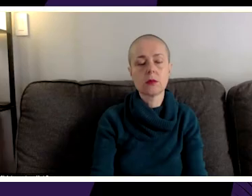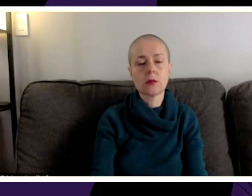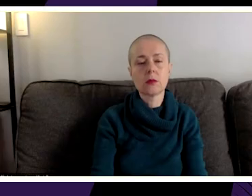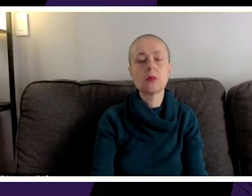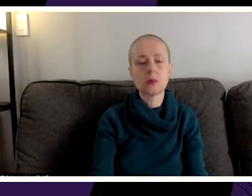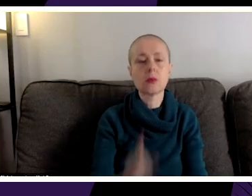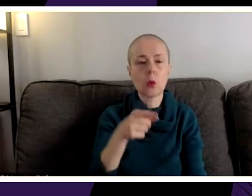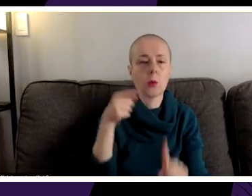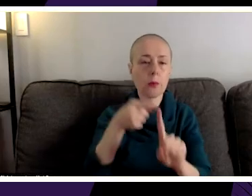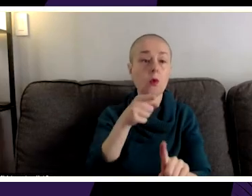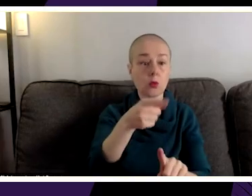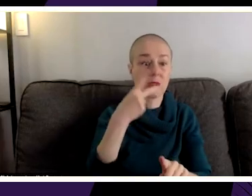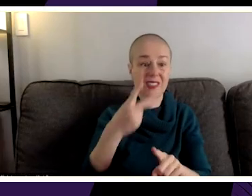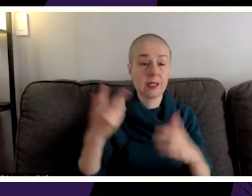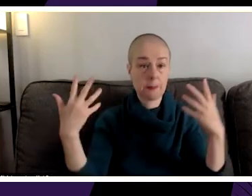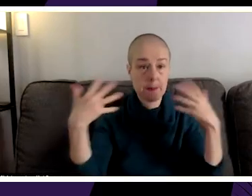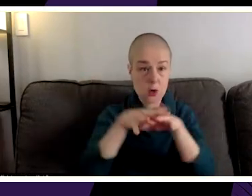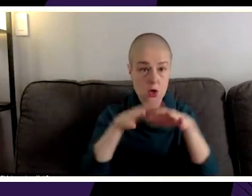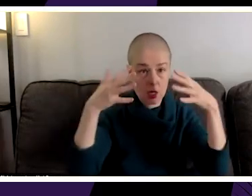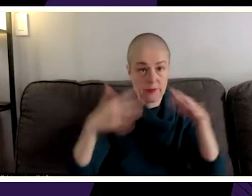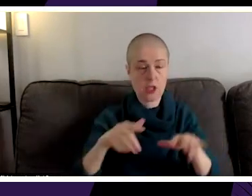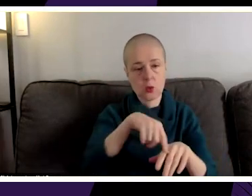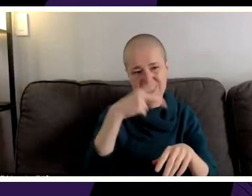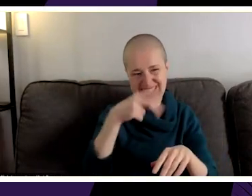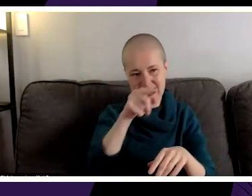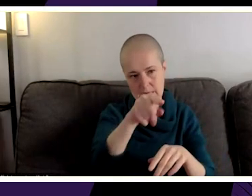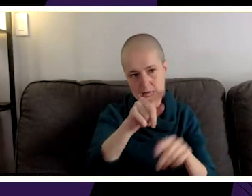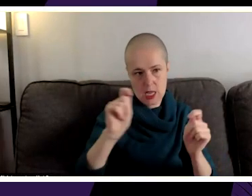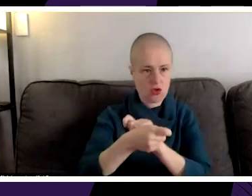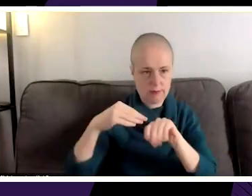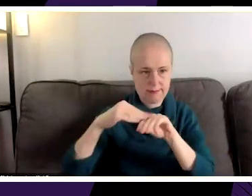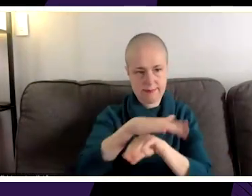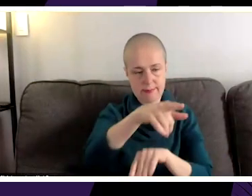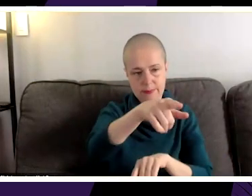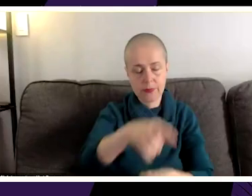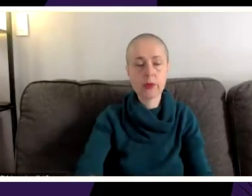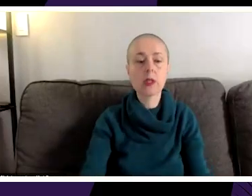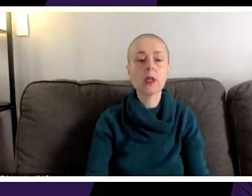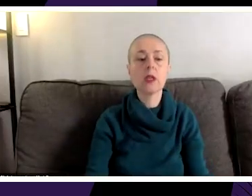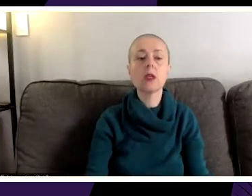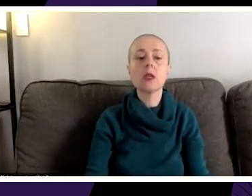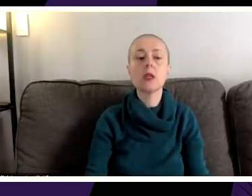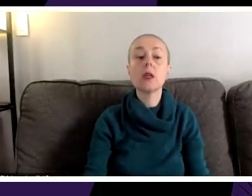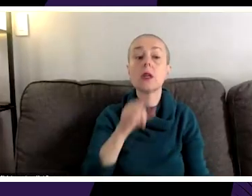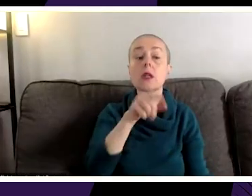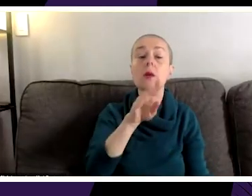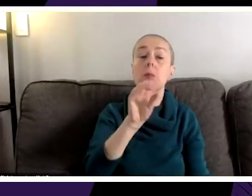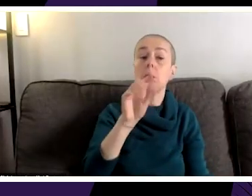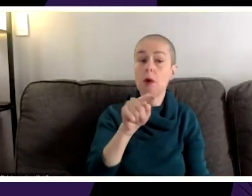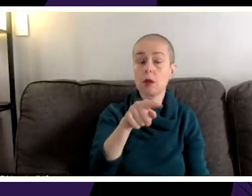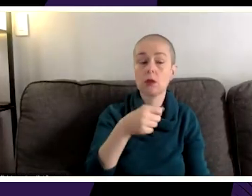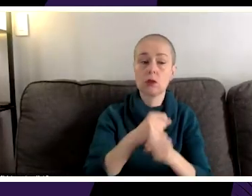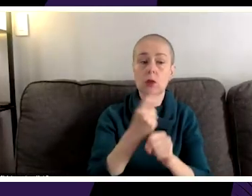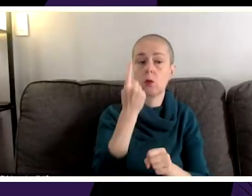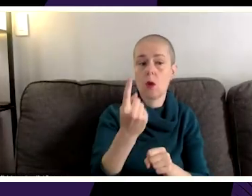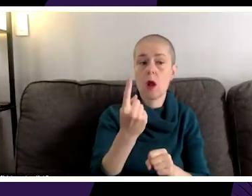as the maintainer clicks on merge, so something like this happens. So as you can see, this bot has created one issue,